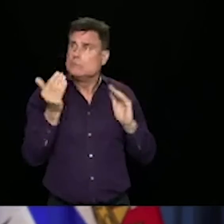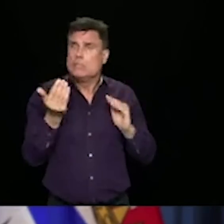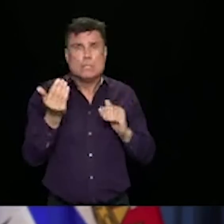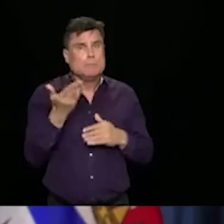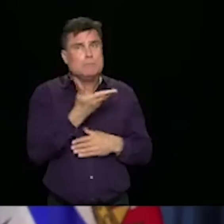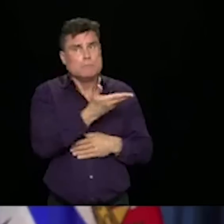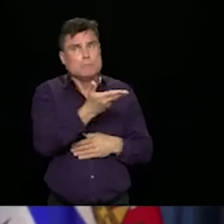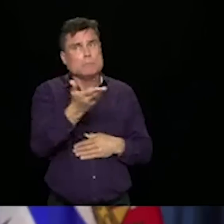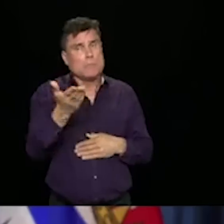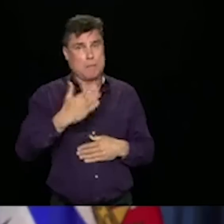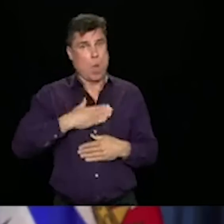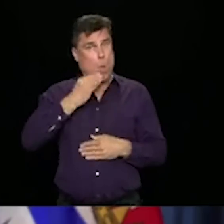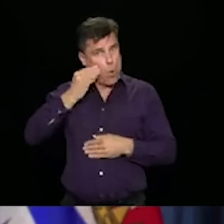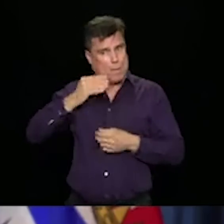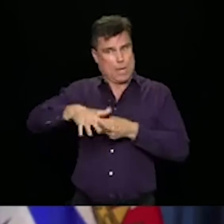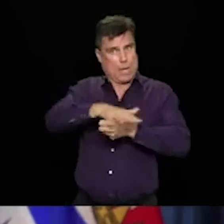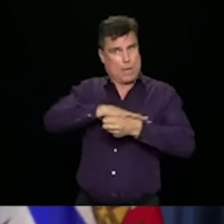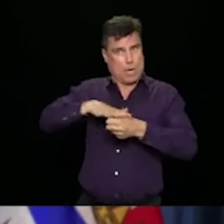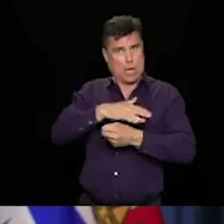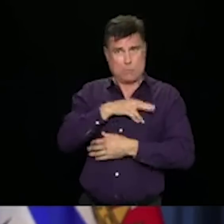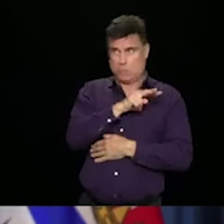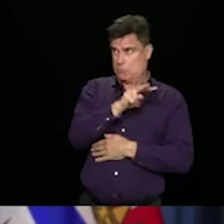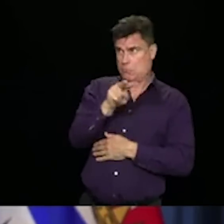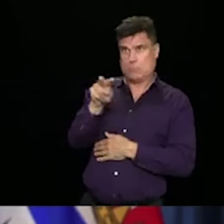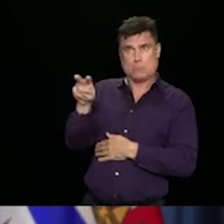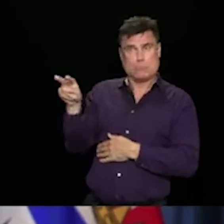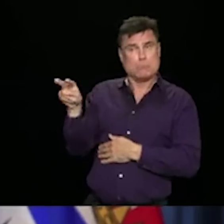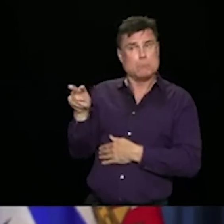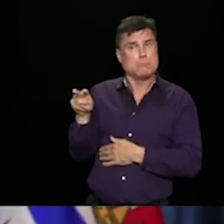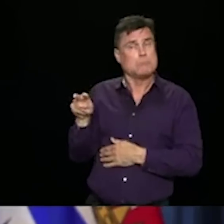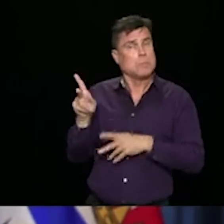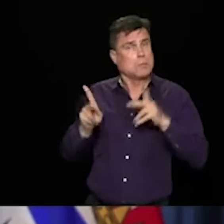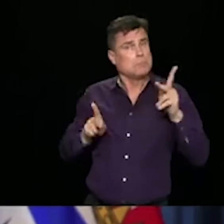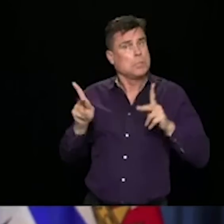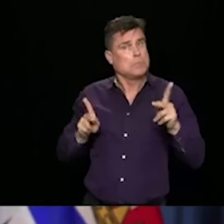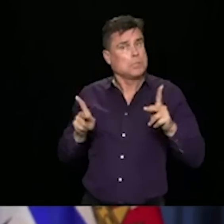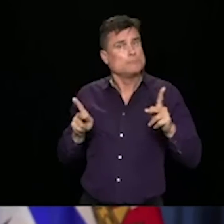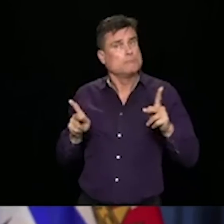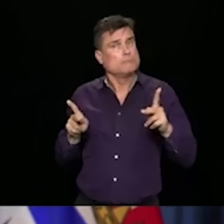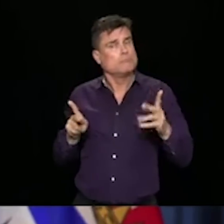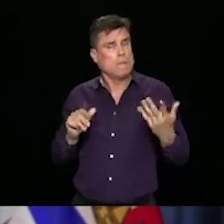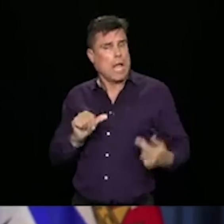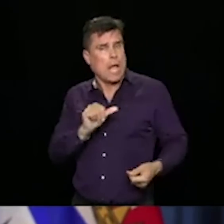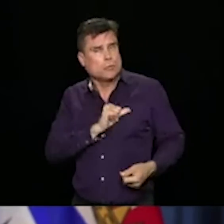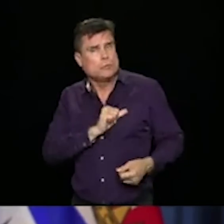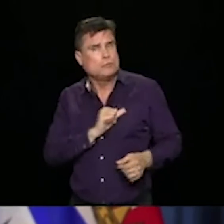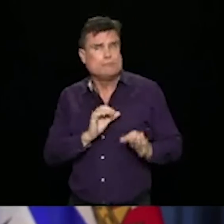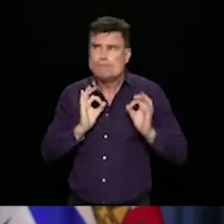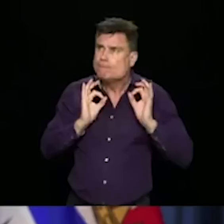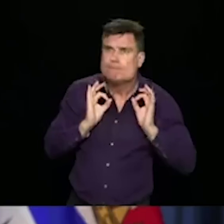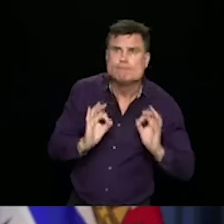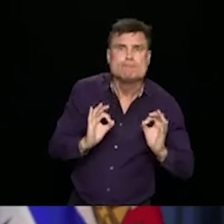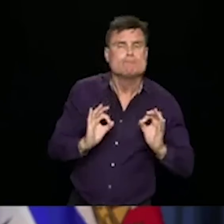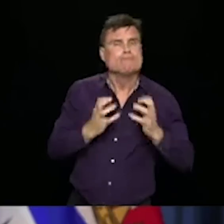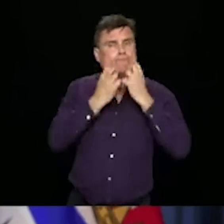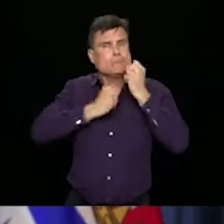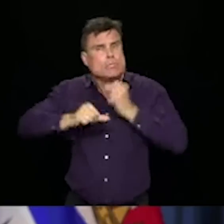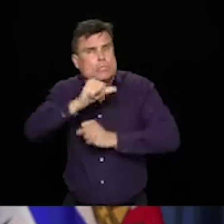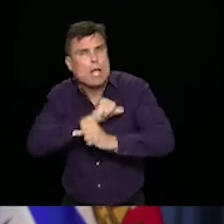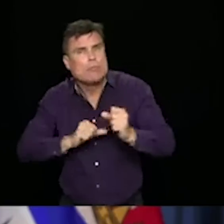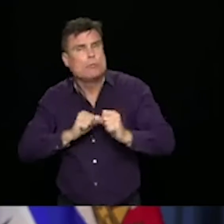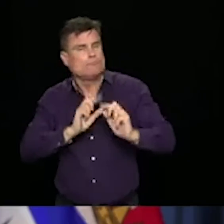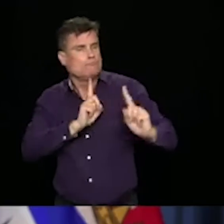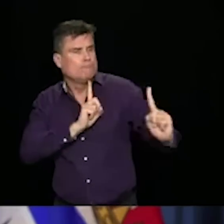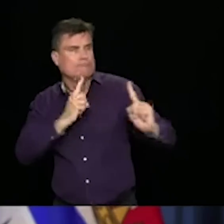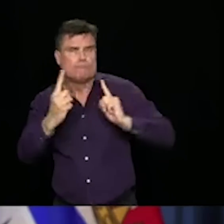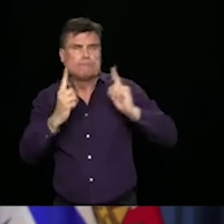people at least in our neighborhood, have been very thoughtful and very caring to one another. And so I want to thank